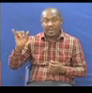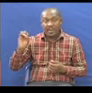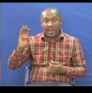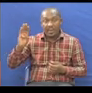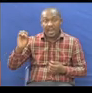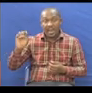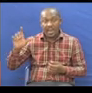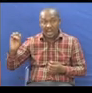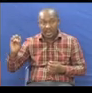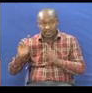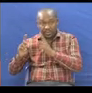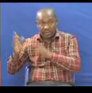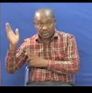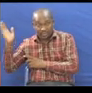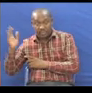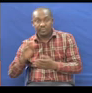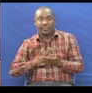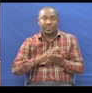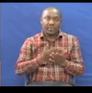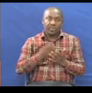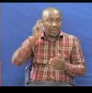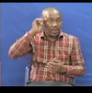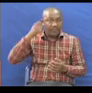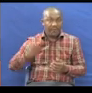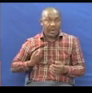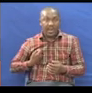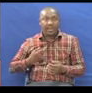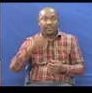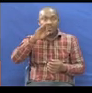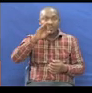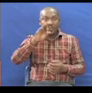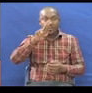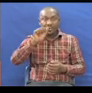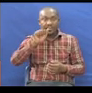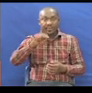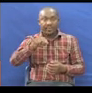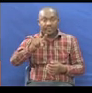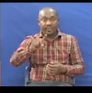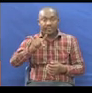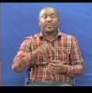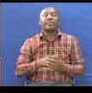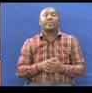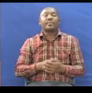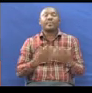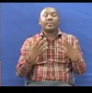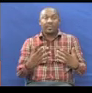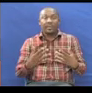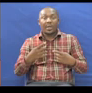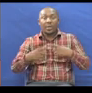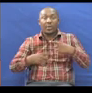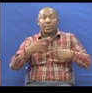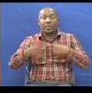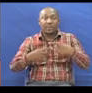our today's lesson or subject, we shall discuss, we still continue with